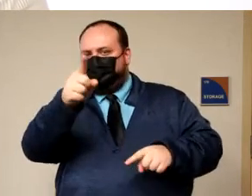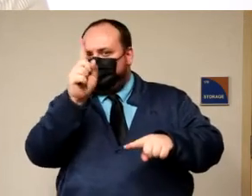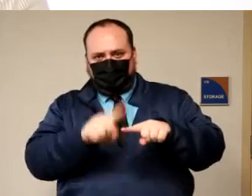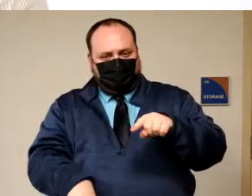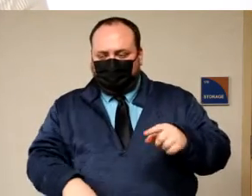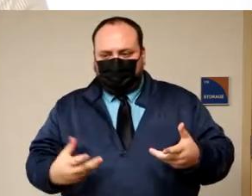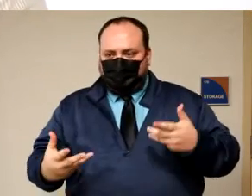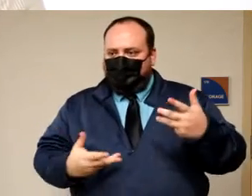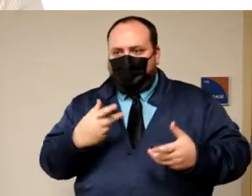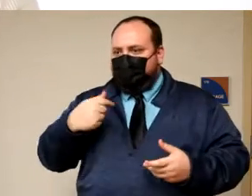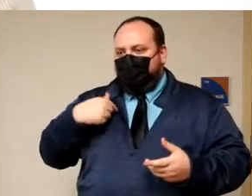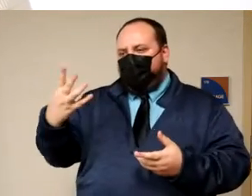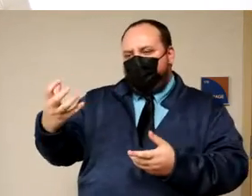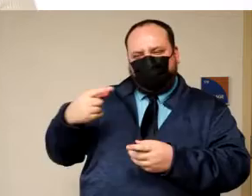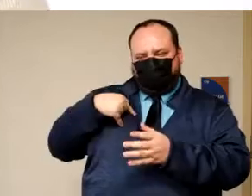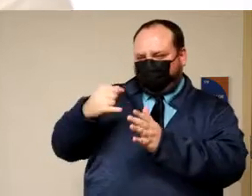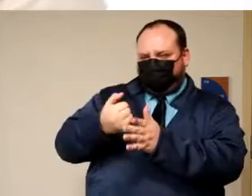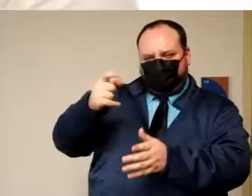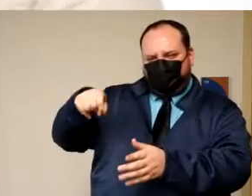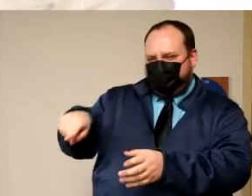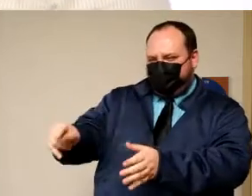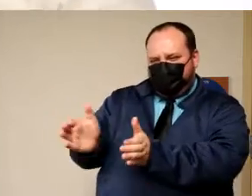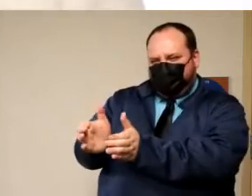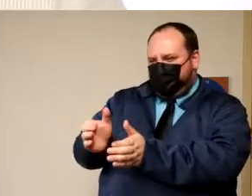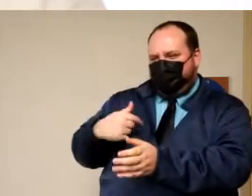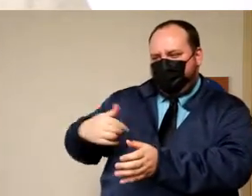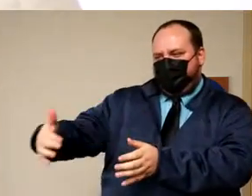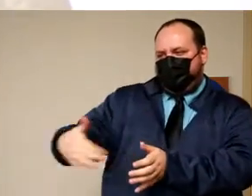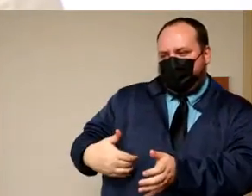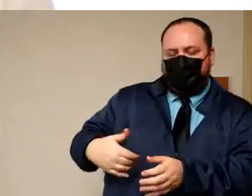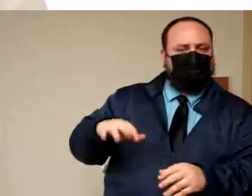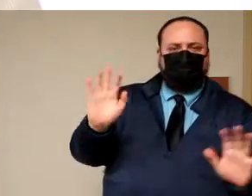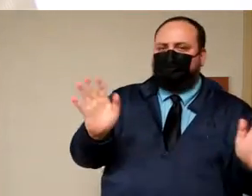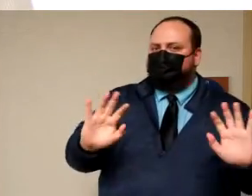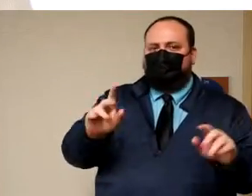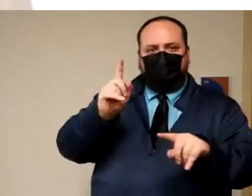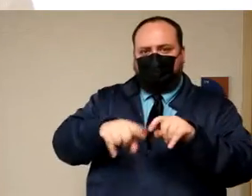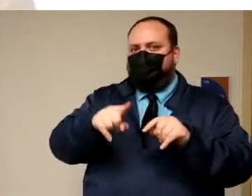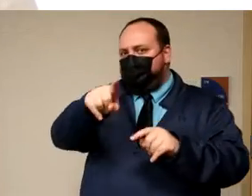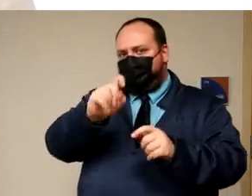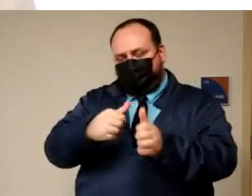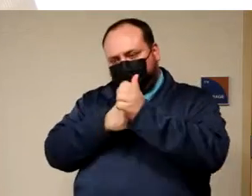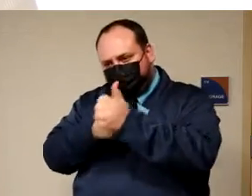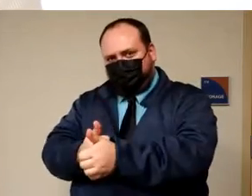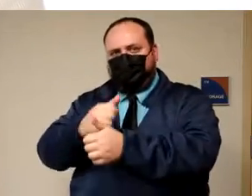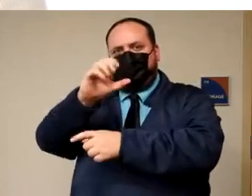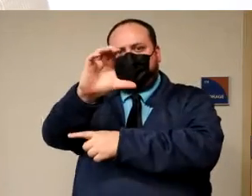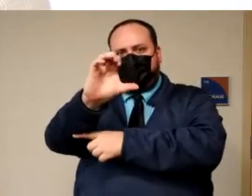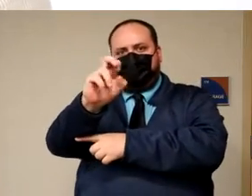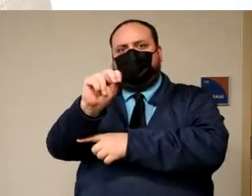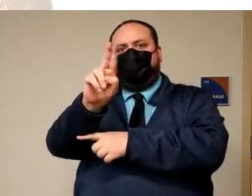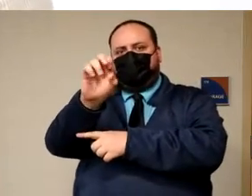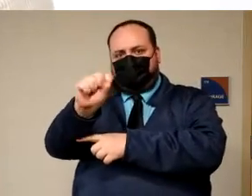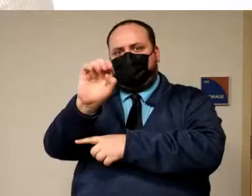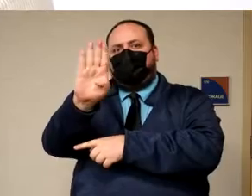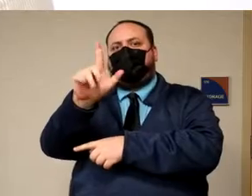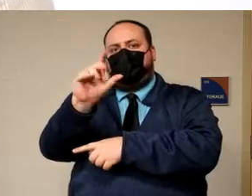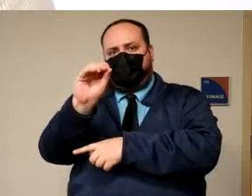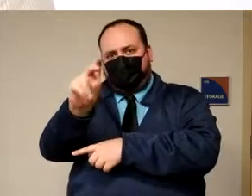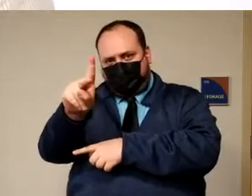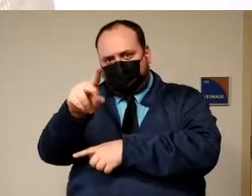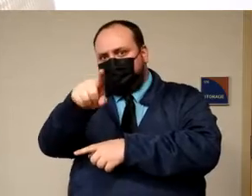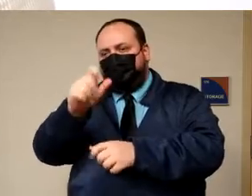exactly. Yeah. Yeah. So, but yeah, we draw by census blocks. So the hierarchy is